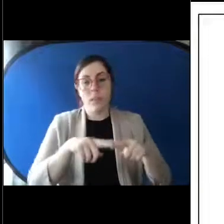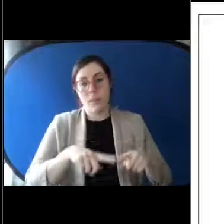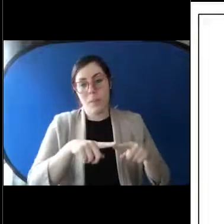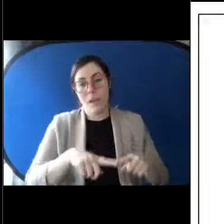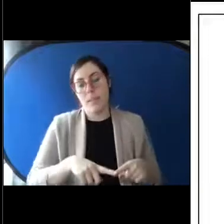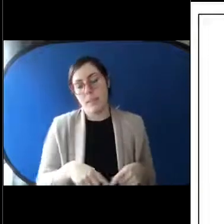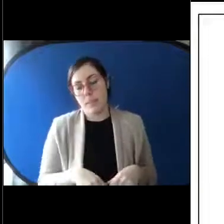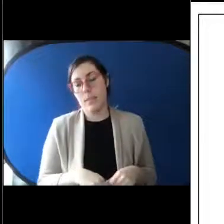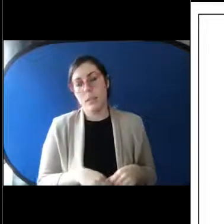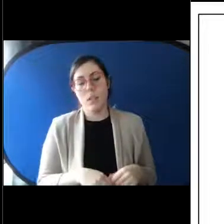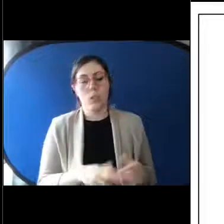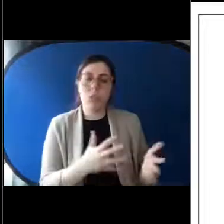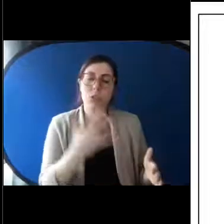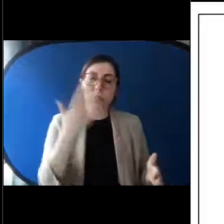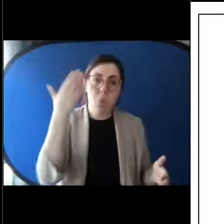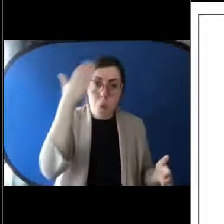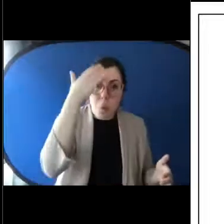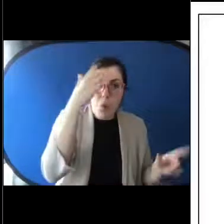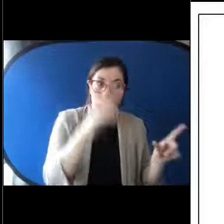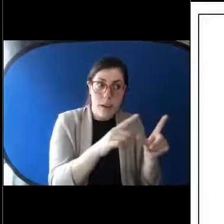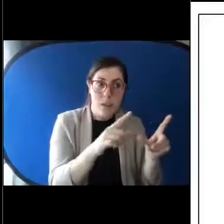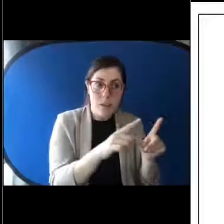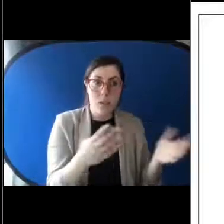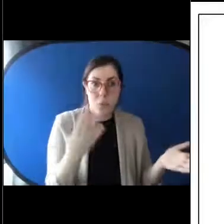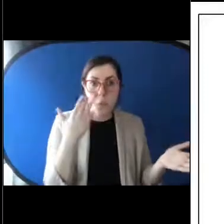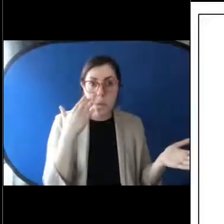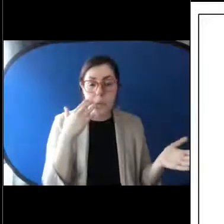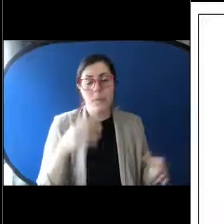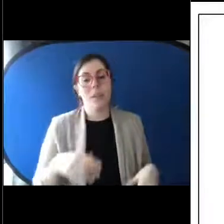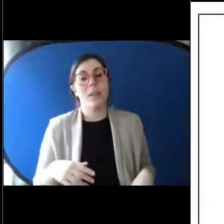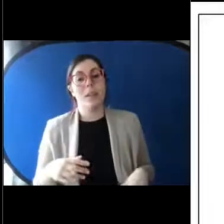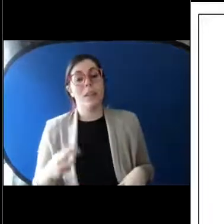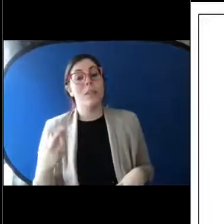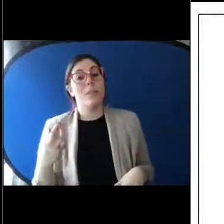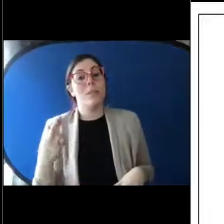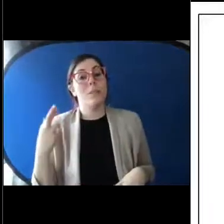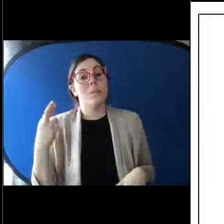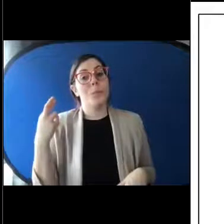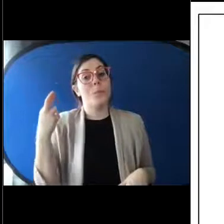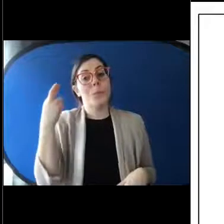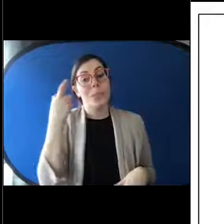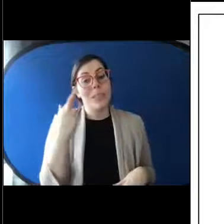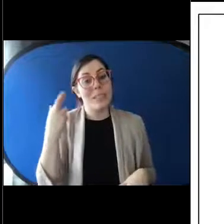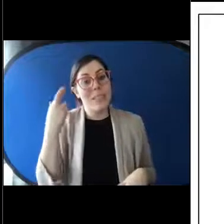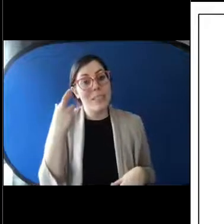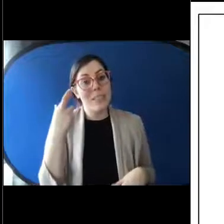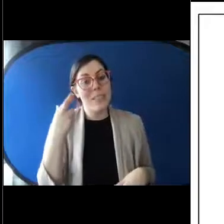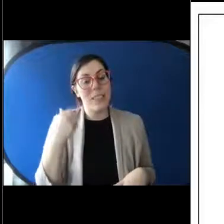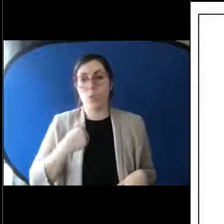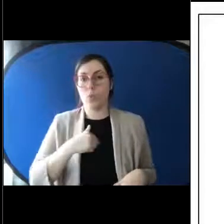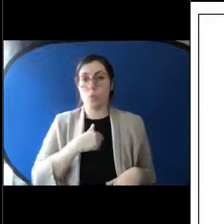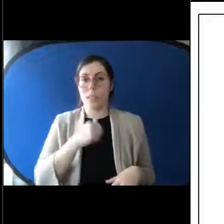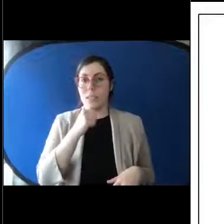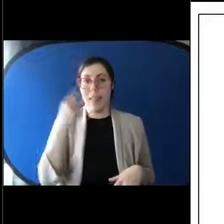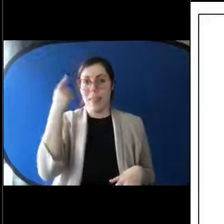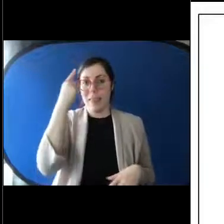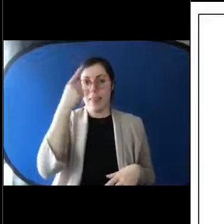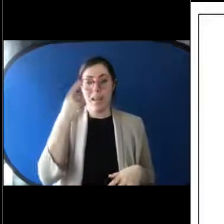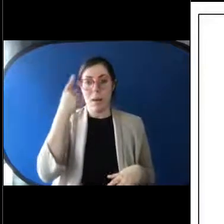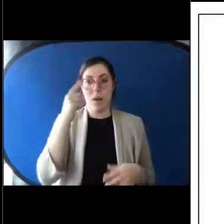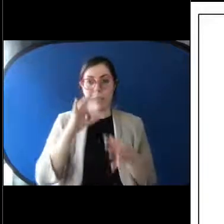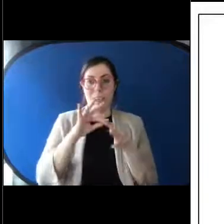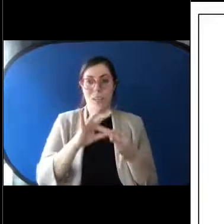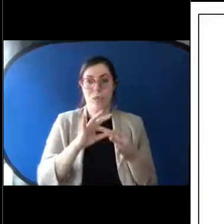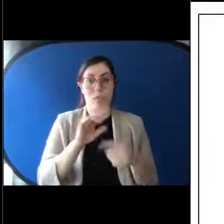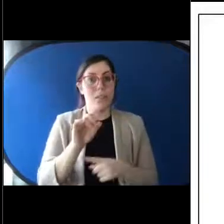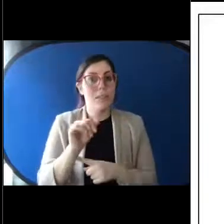appropriate choice for the systems or software that we were using. So we knew about licenses, we just hadn't thought about it in the context of data.